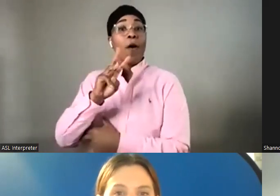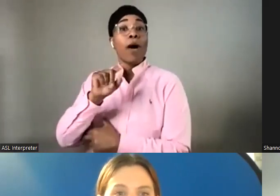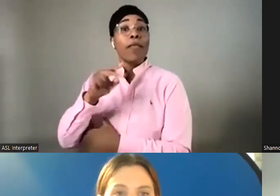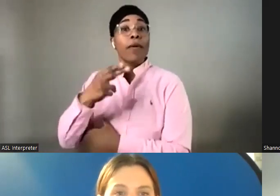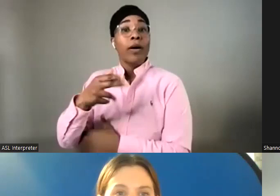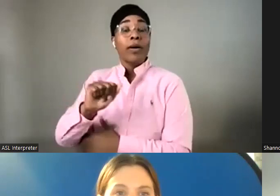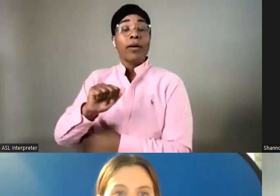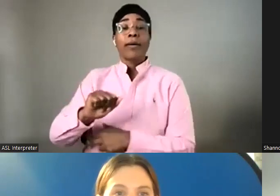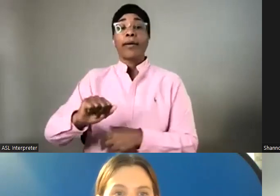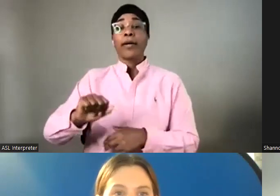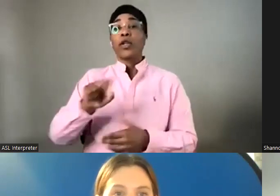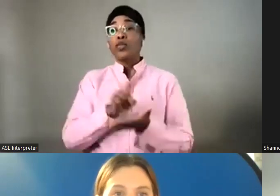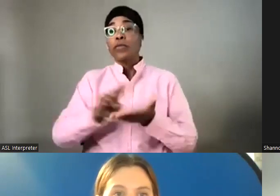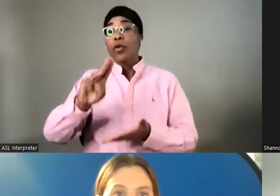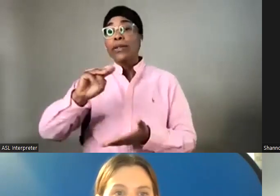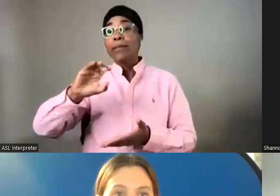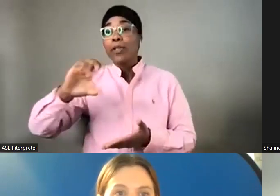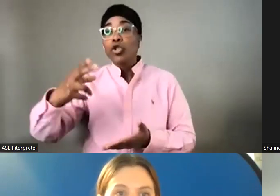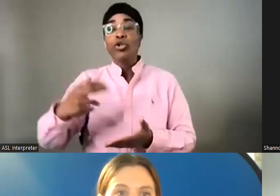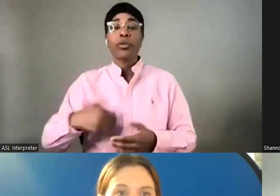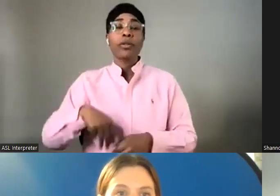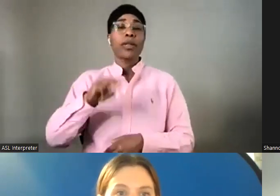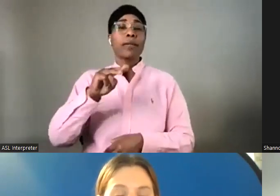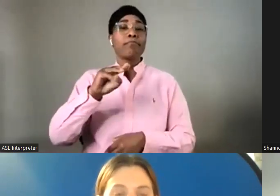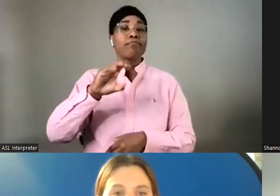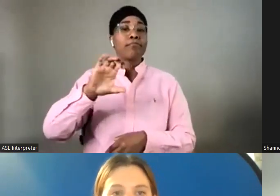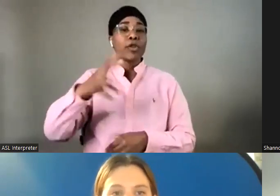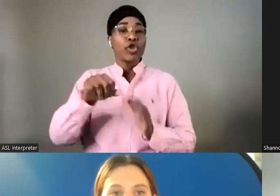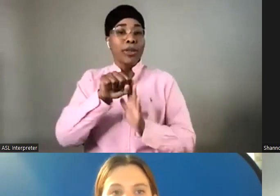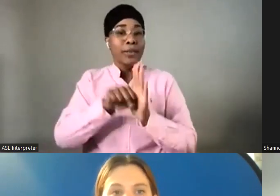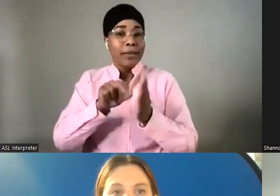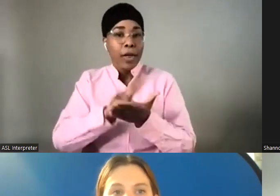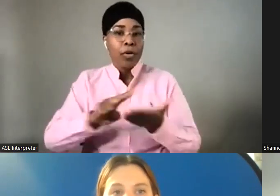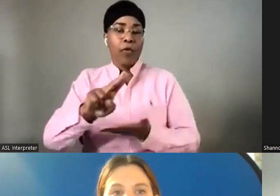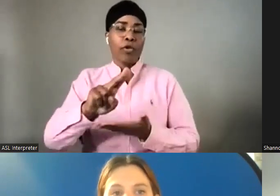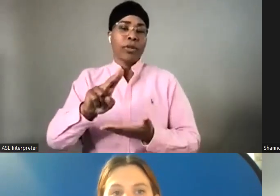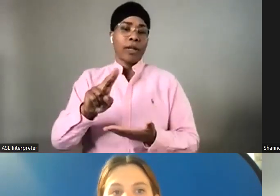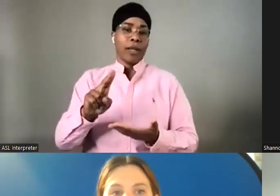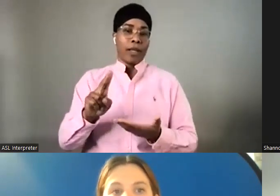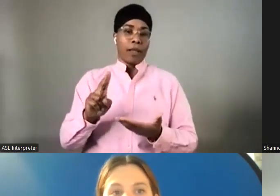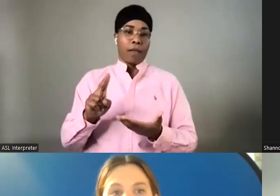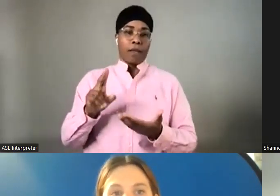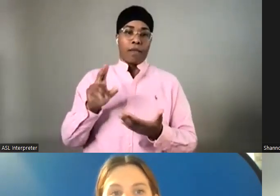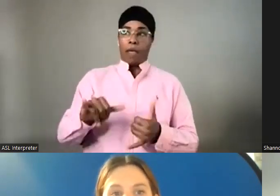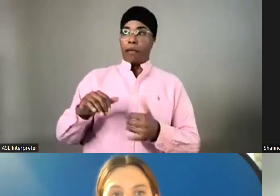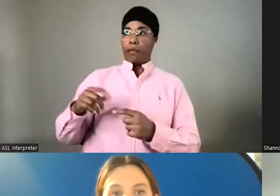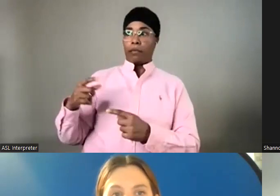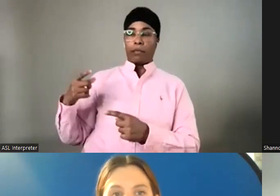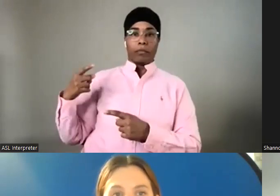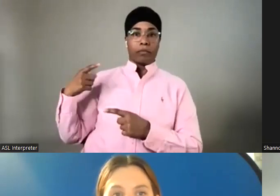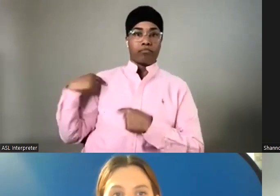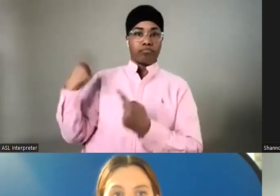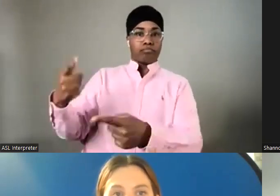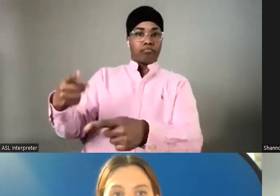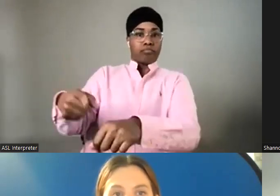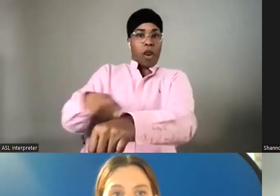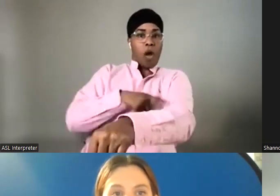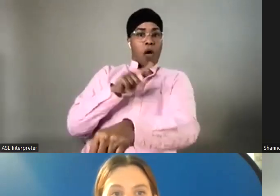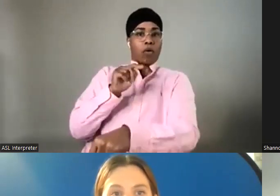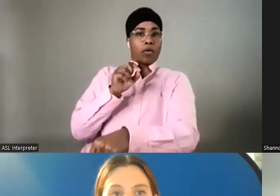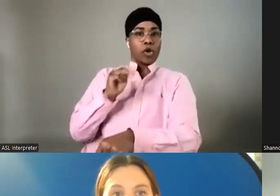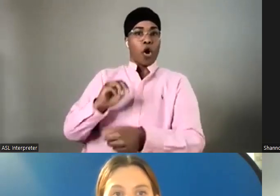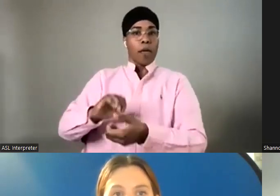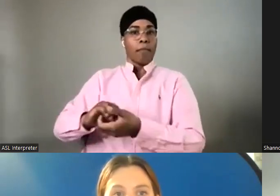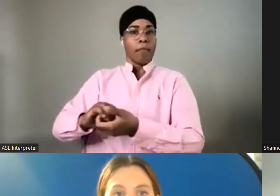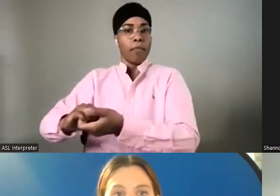the University of Michigan has really been built on long-term collaborative relationships and really